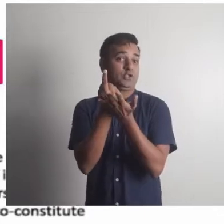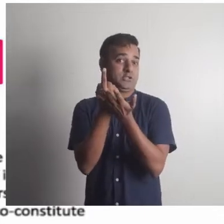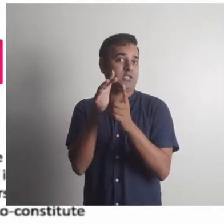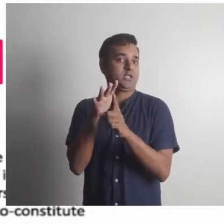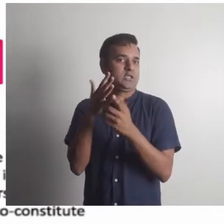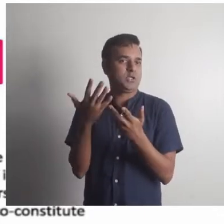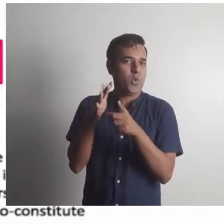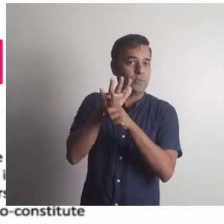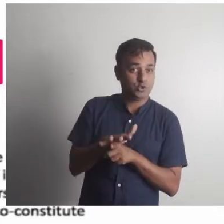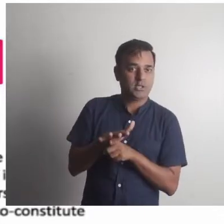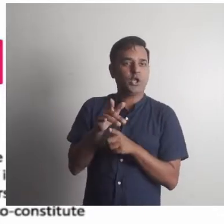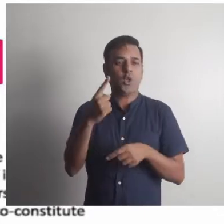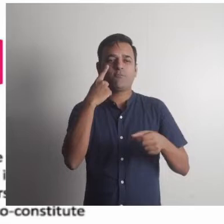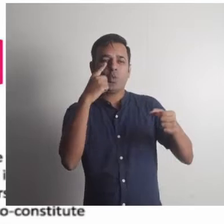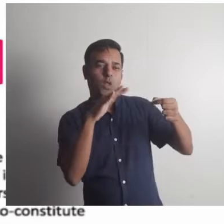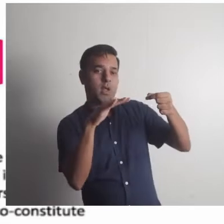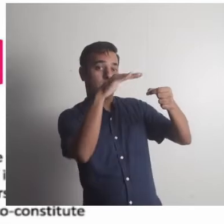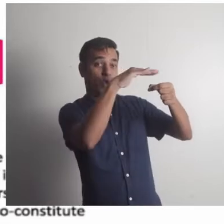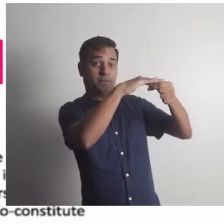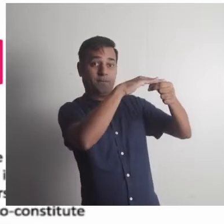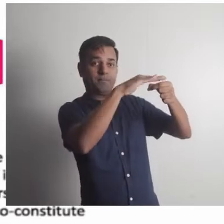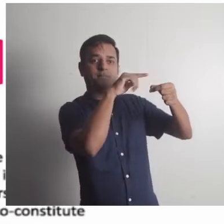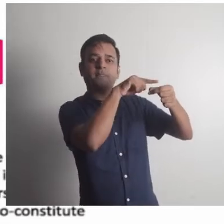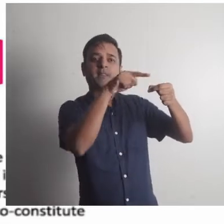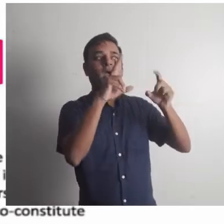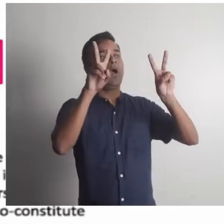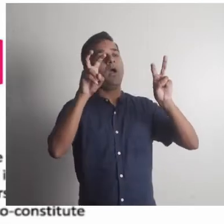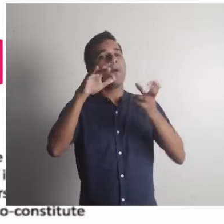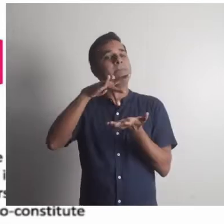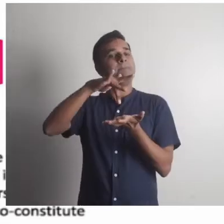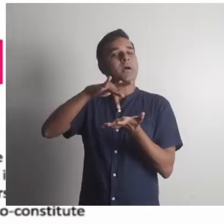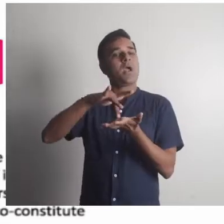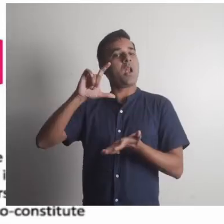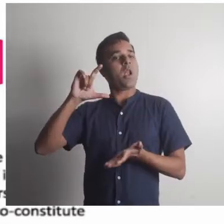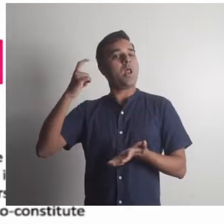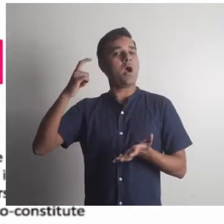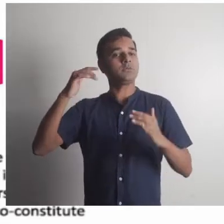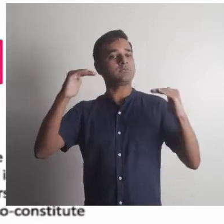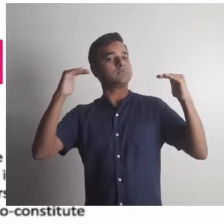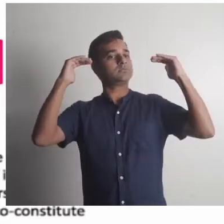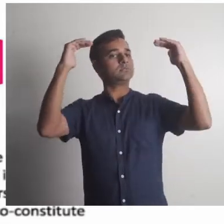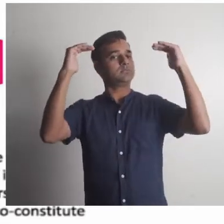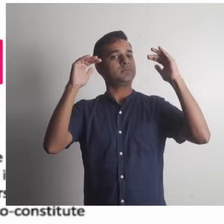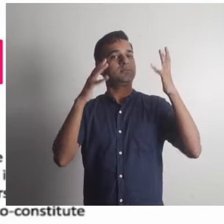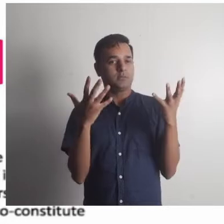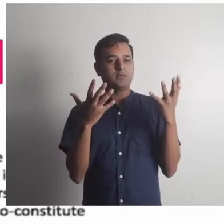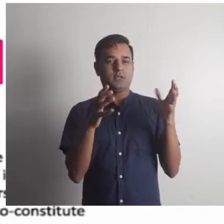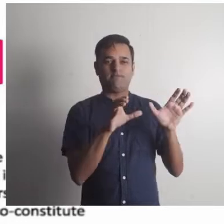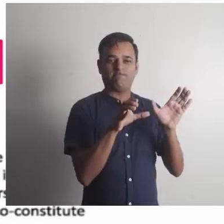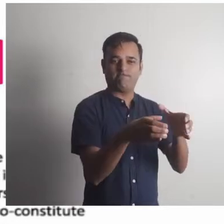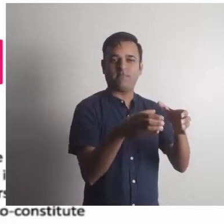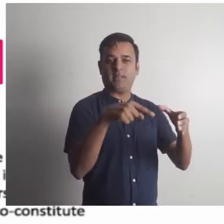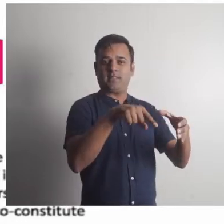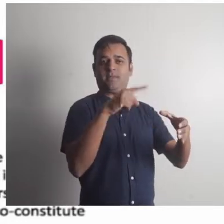into categories because of what they earn, the amount of money they earn, whether or not they might have a home that they own. There's all kinds